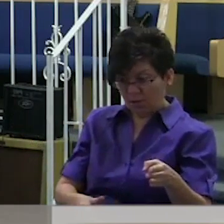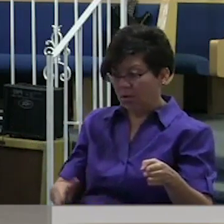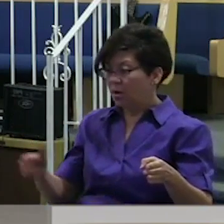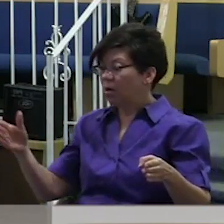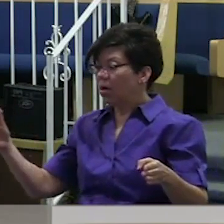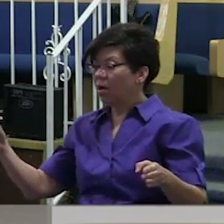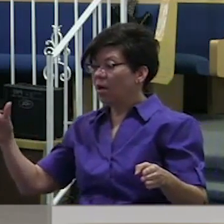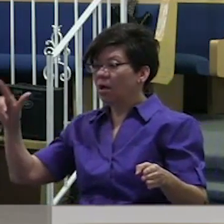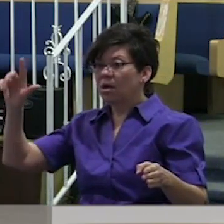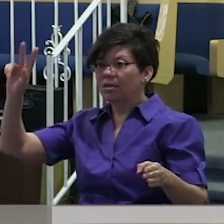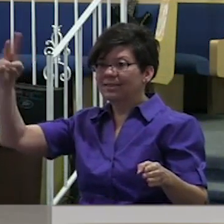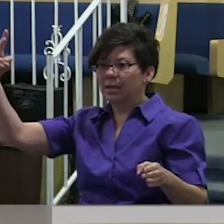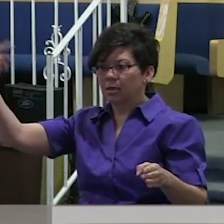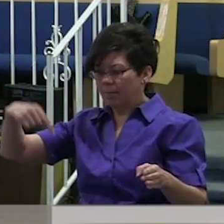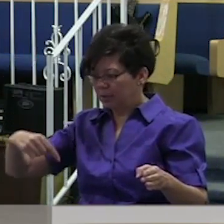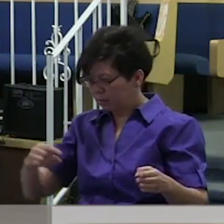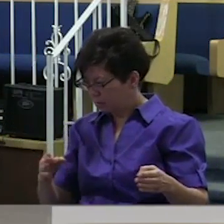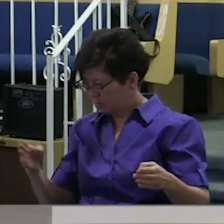his second coming.